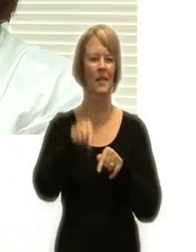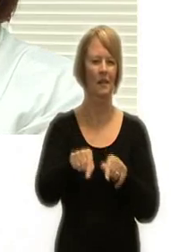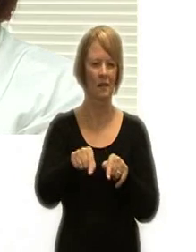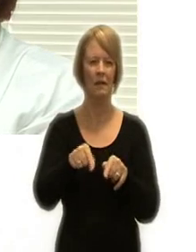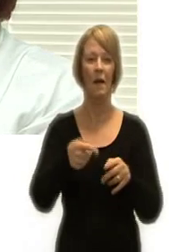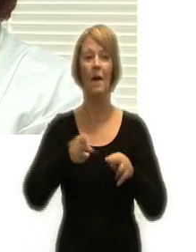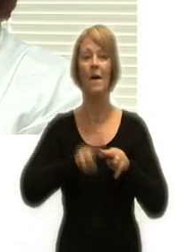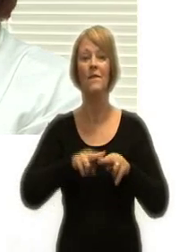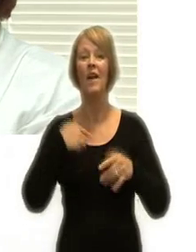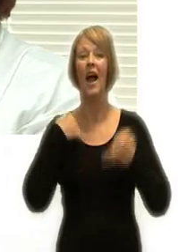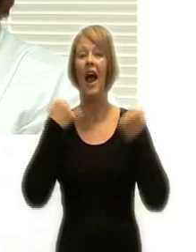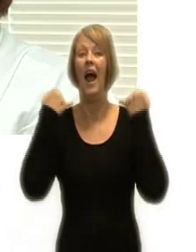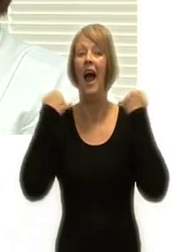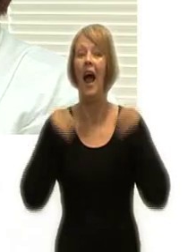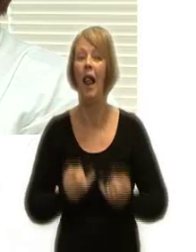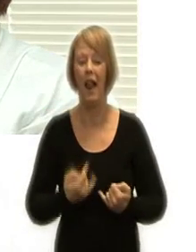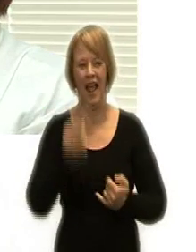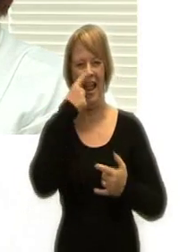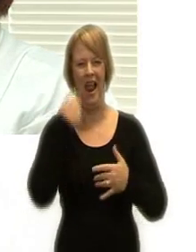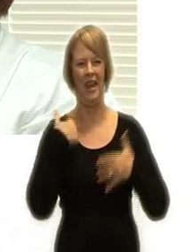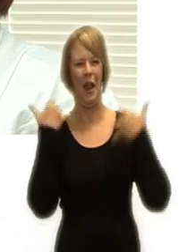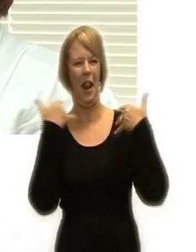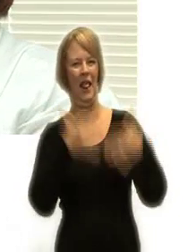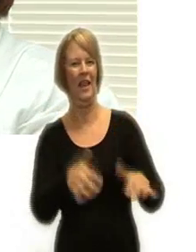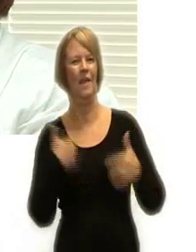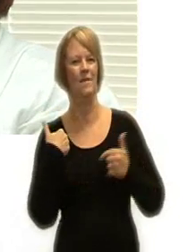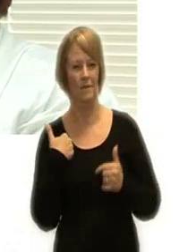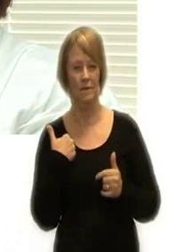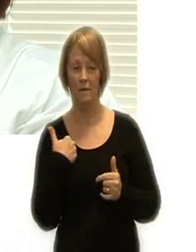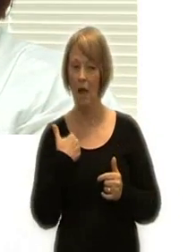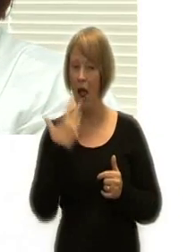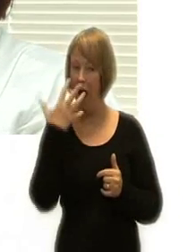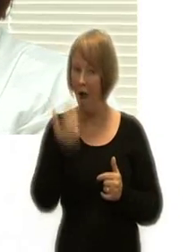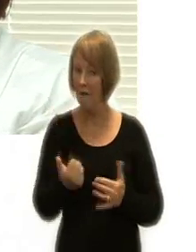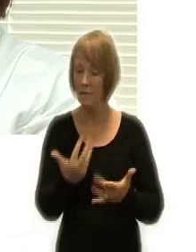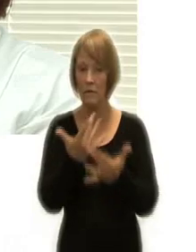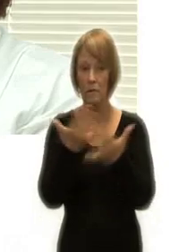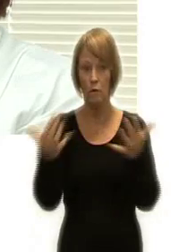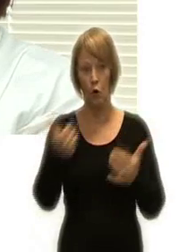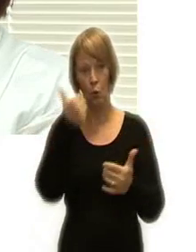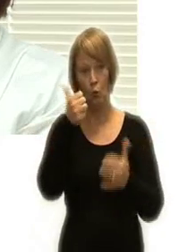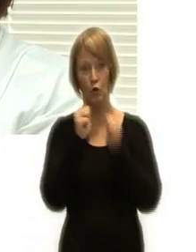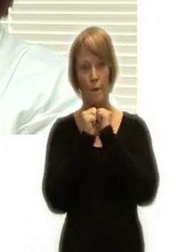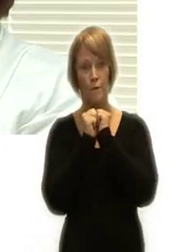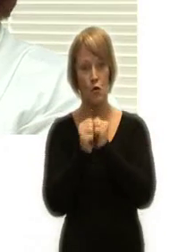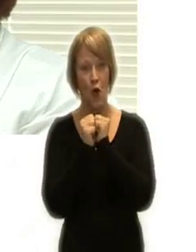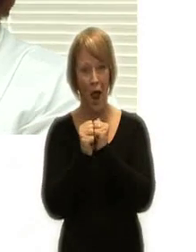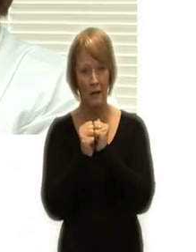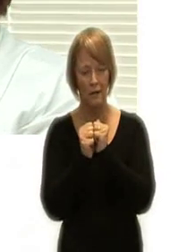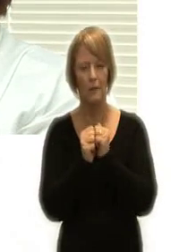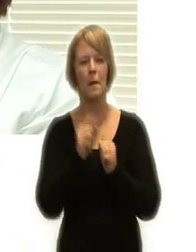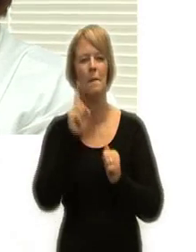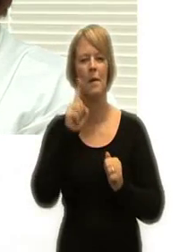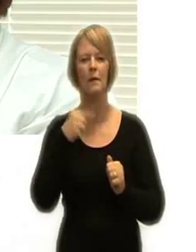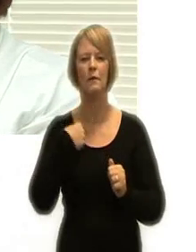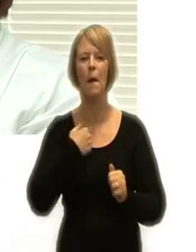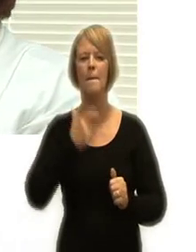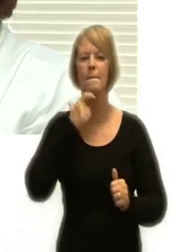taken that out of the equation by choosing short-term contract jobs, so that if I